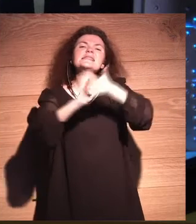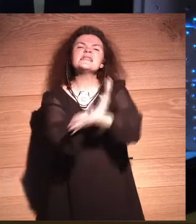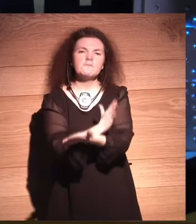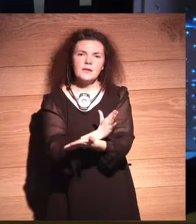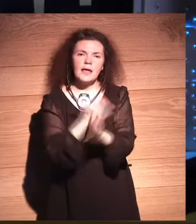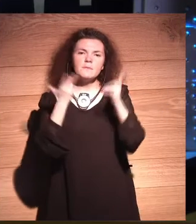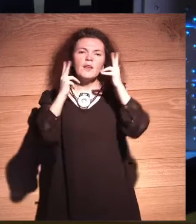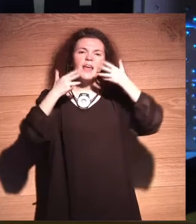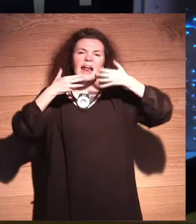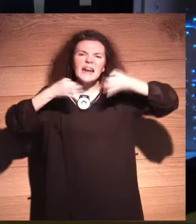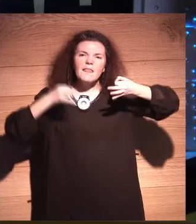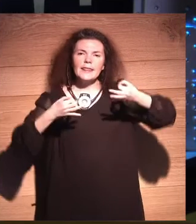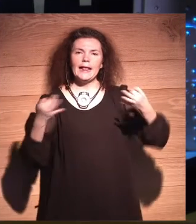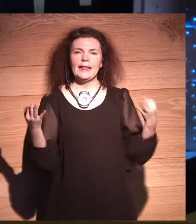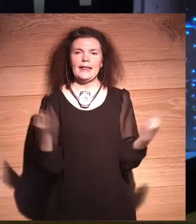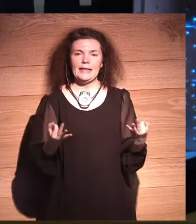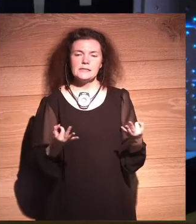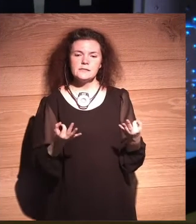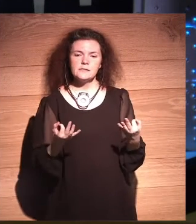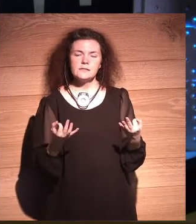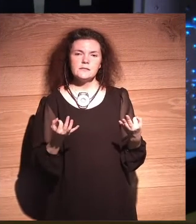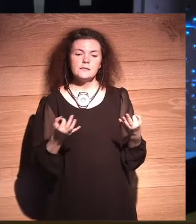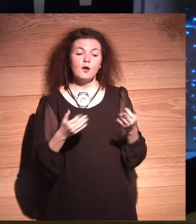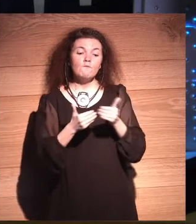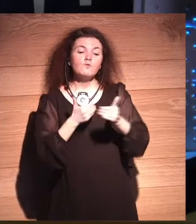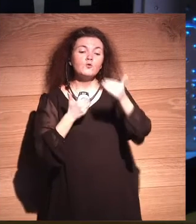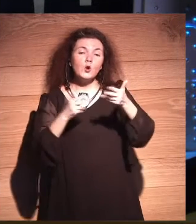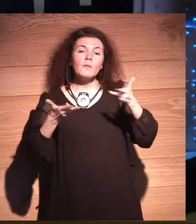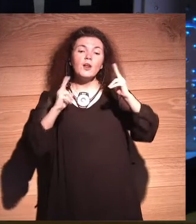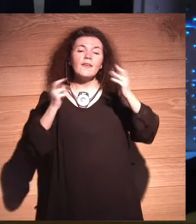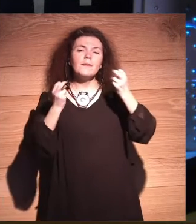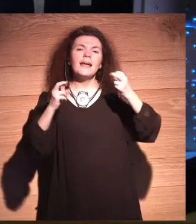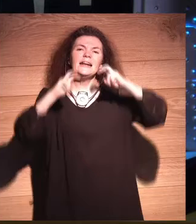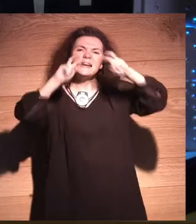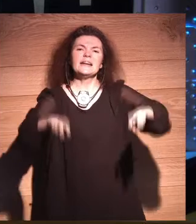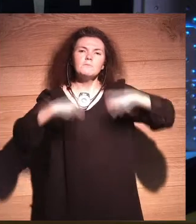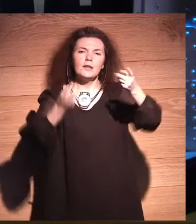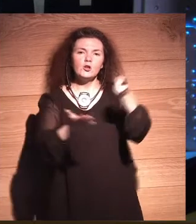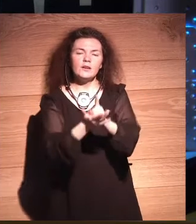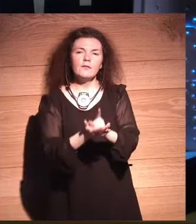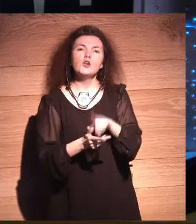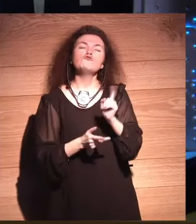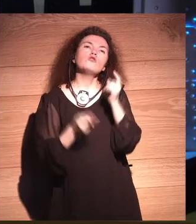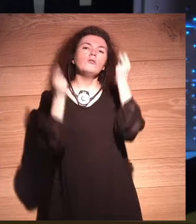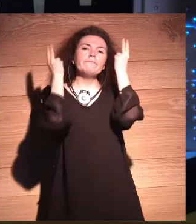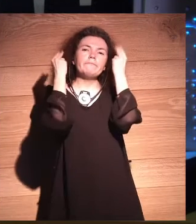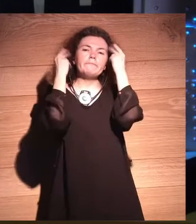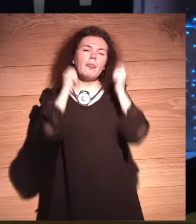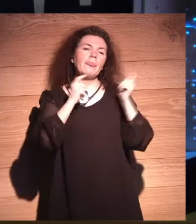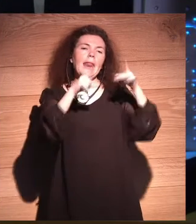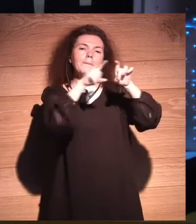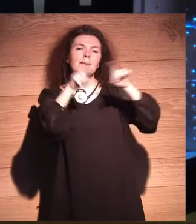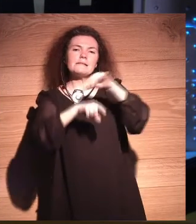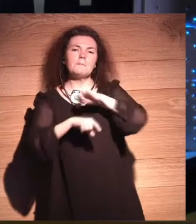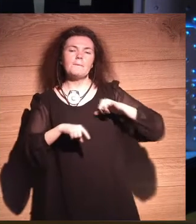our democratic future, not by simply giving up and ceding it to private companies to do instead for